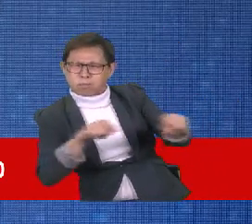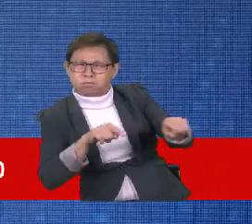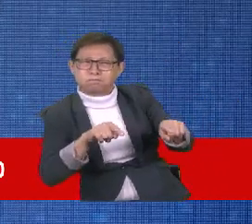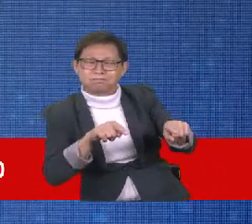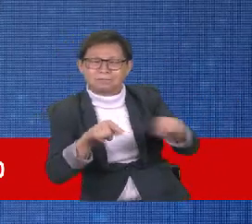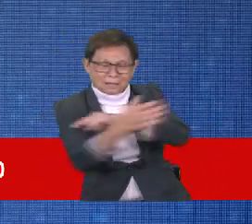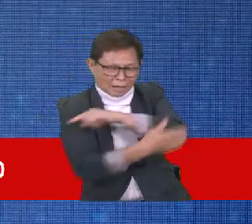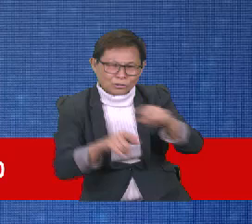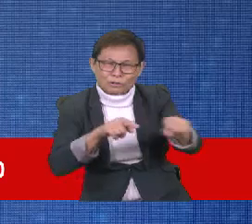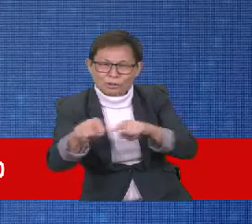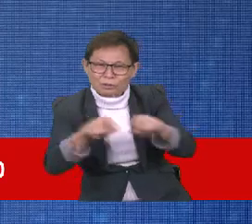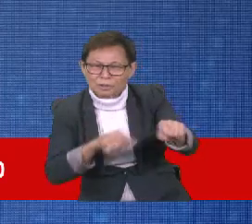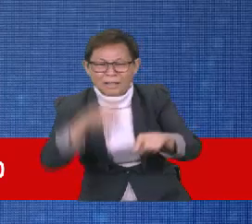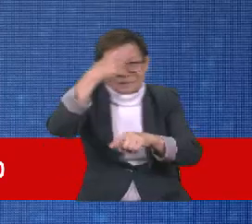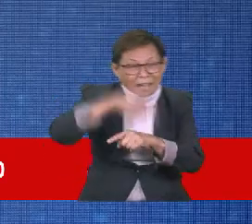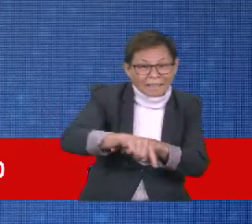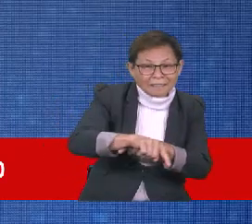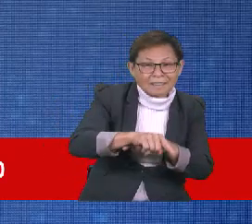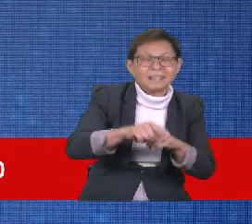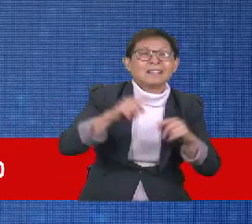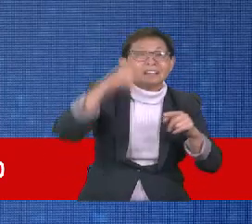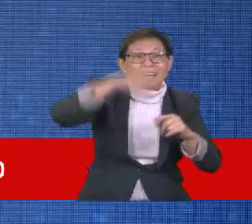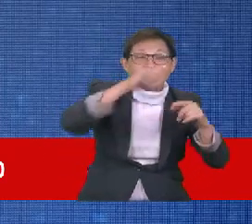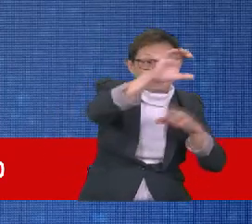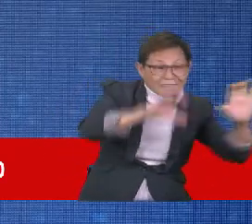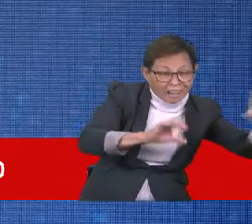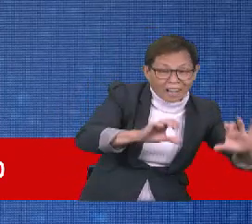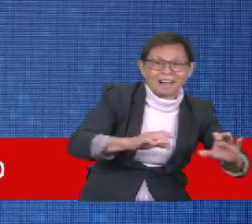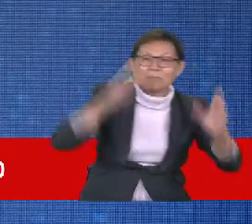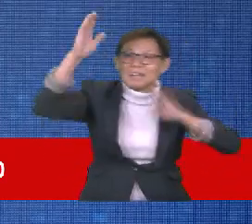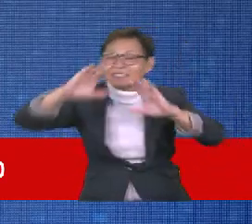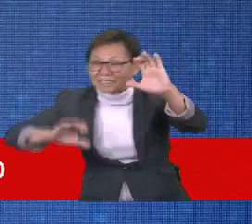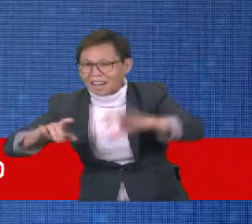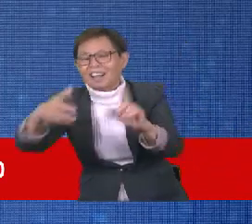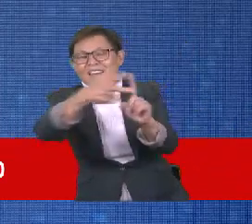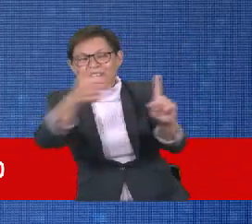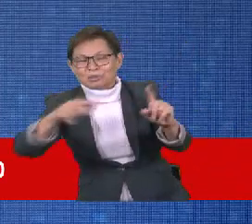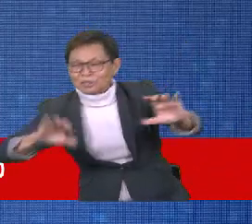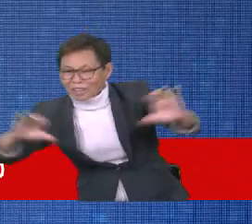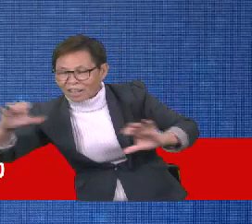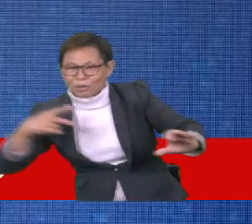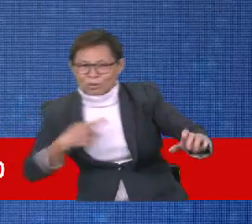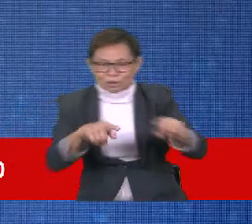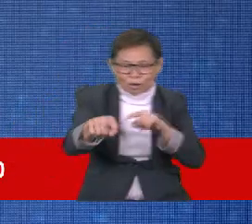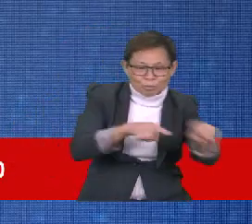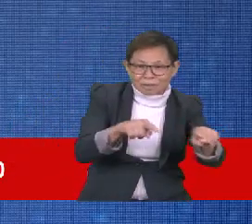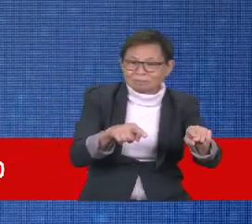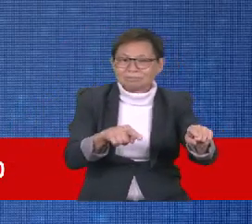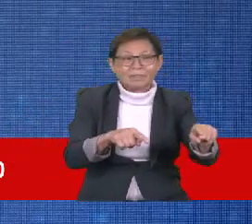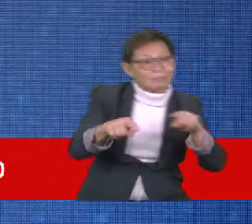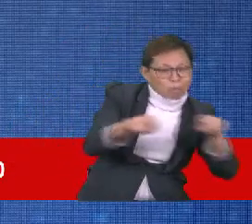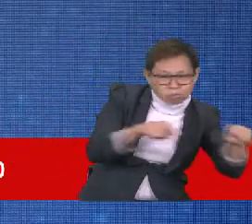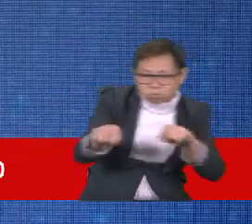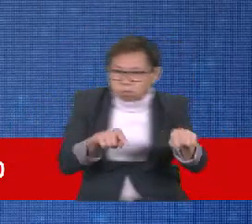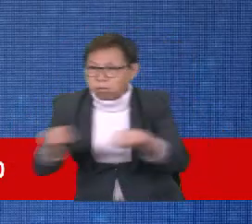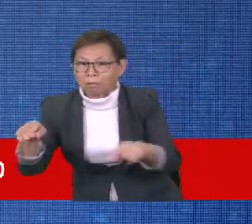country producing cars in Thailand, then Malaysia car and Indonesian car, and we compete with each other.